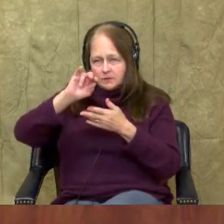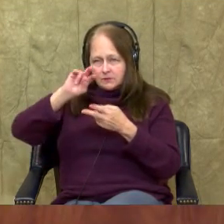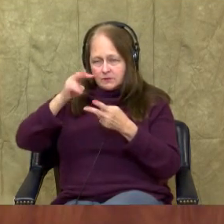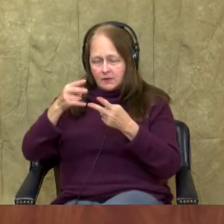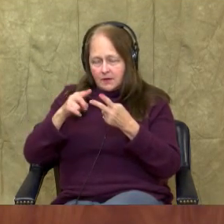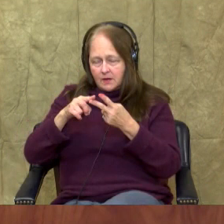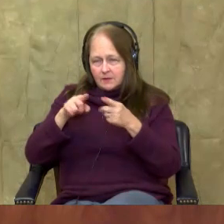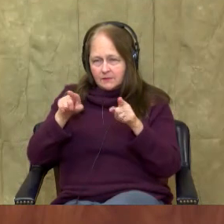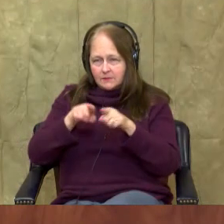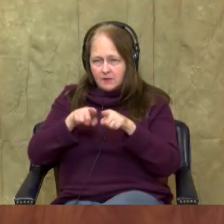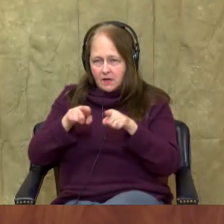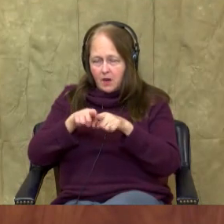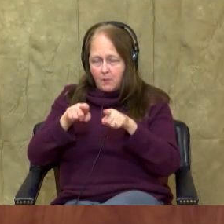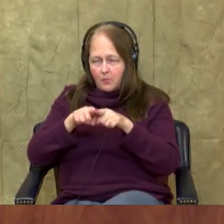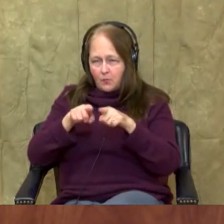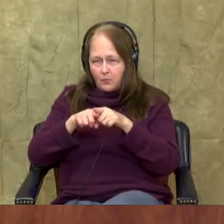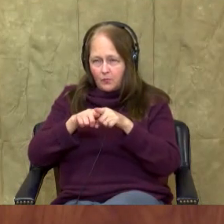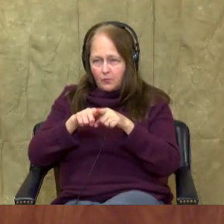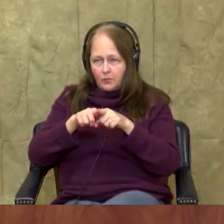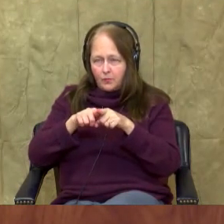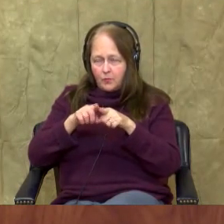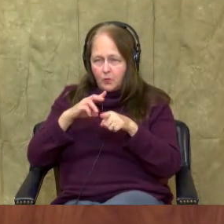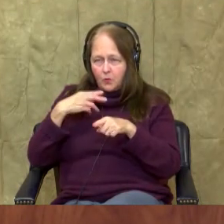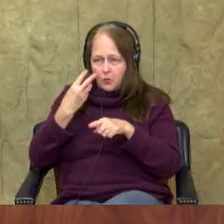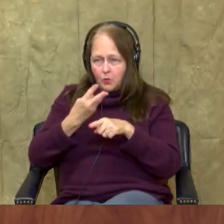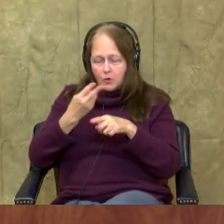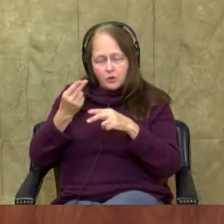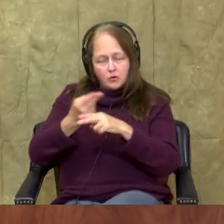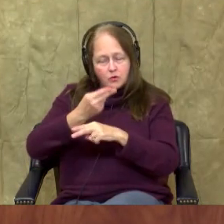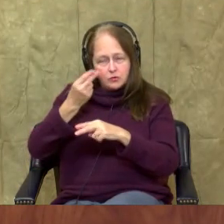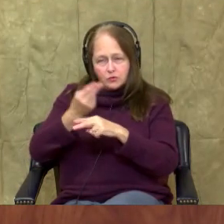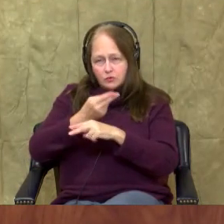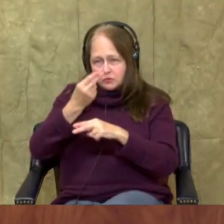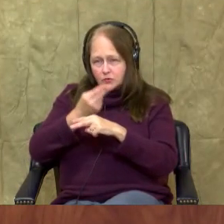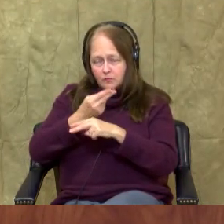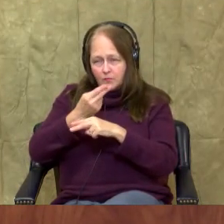Now, synonyms are something that we have been used